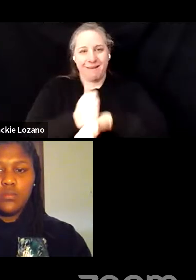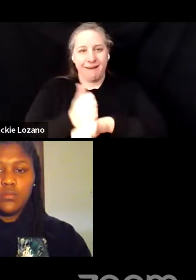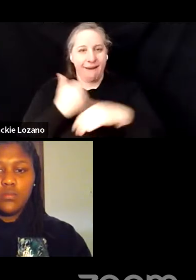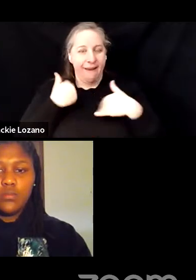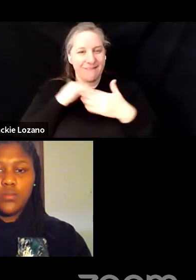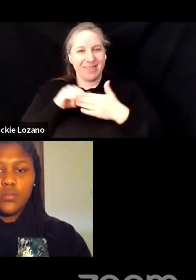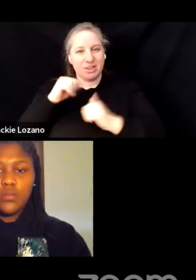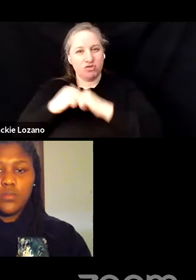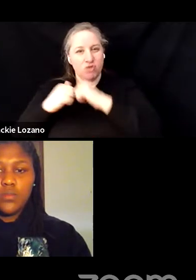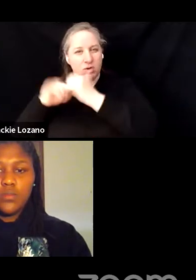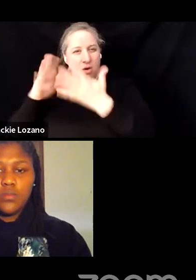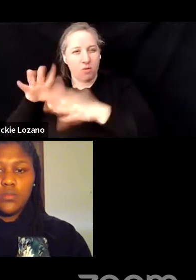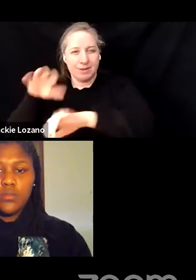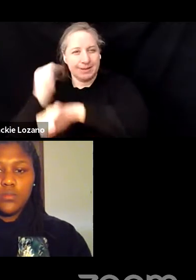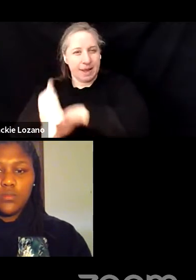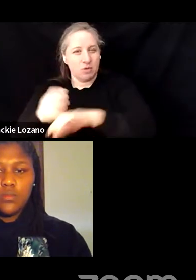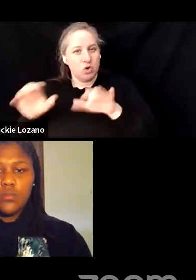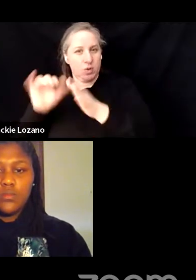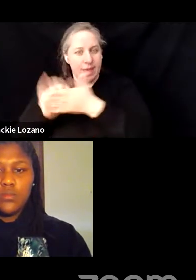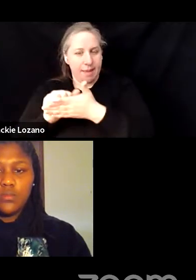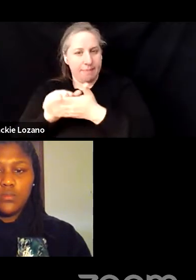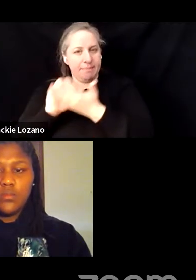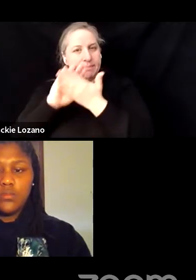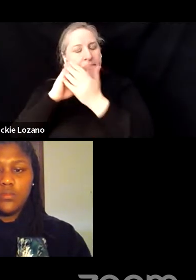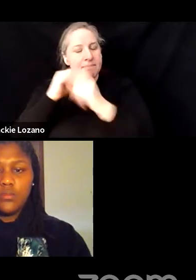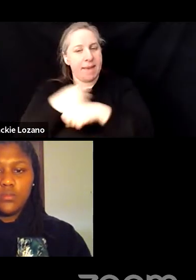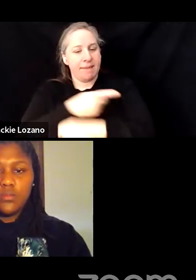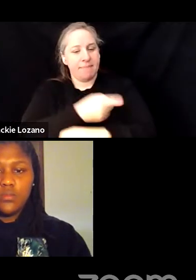is there to do so. So between